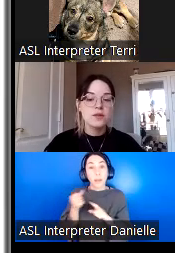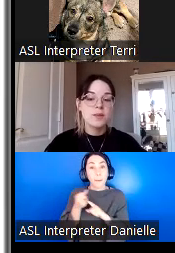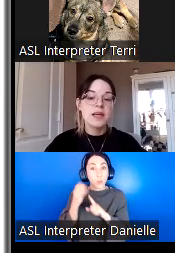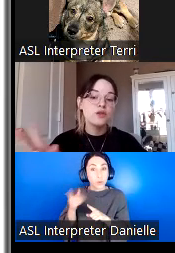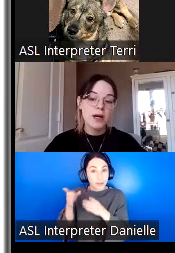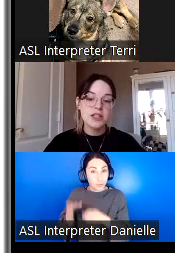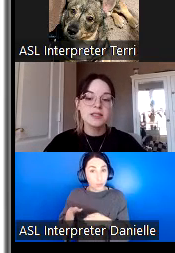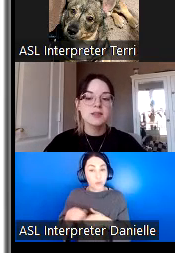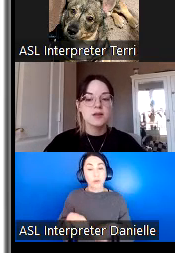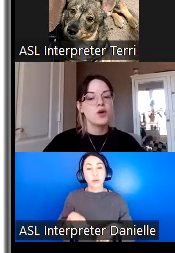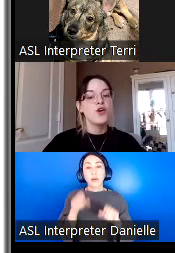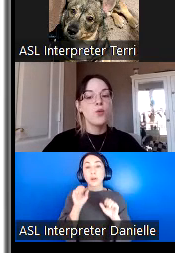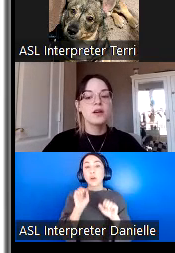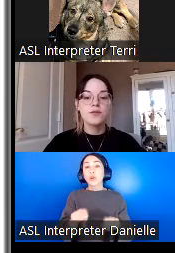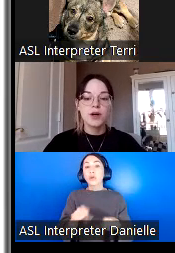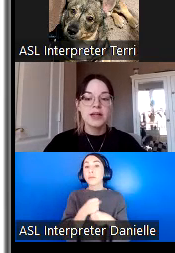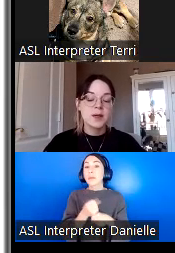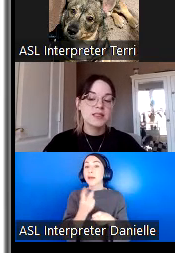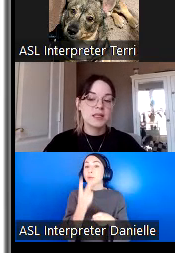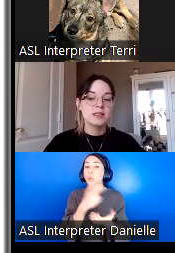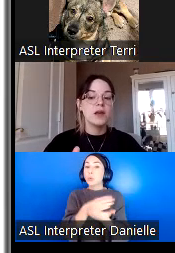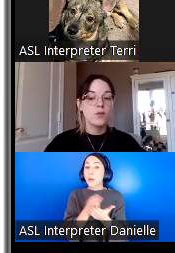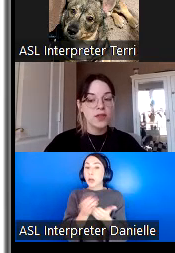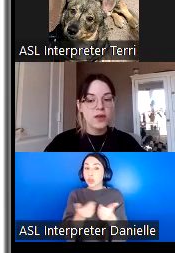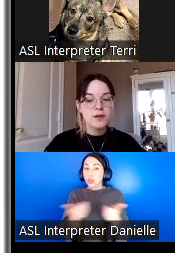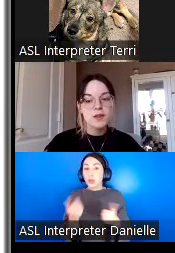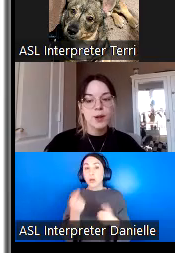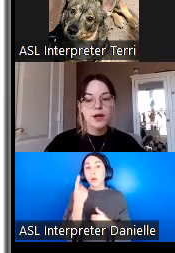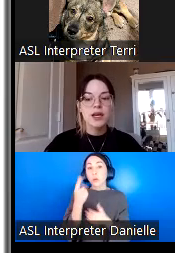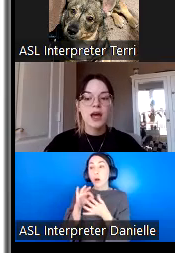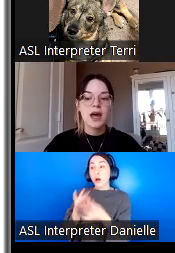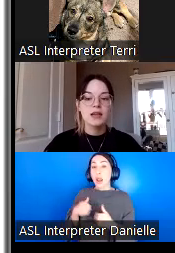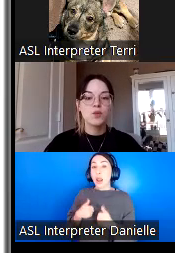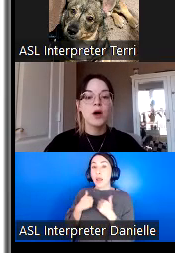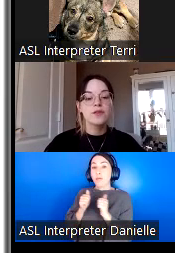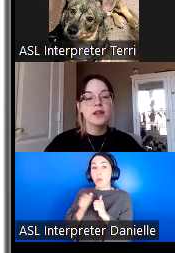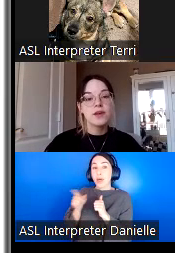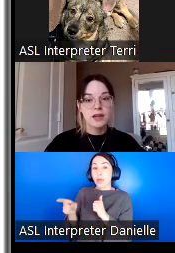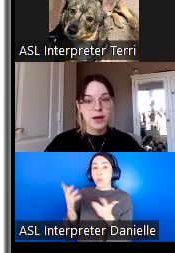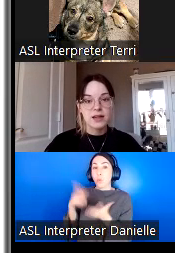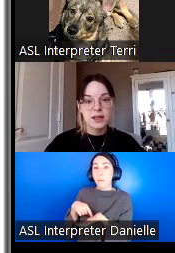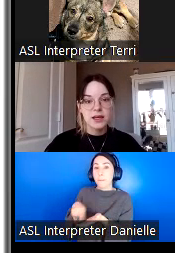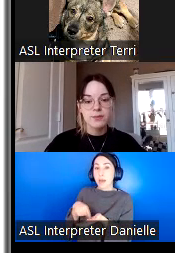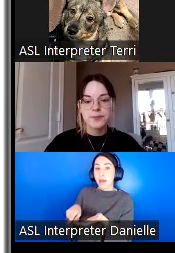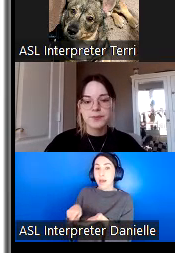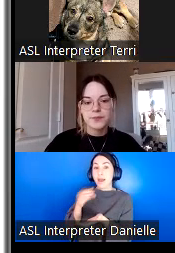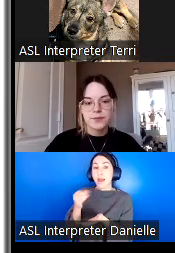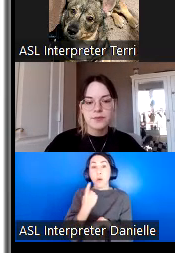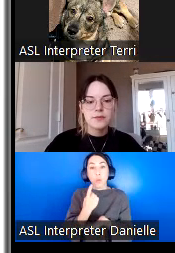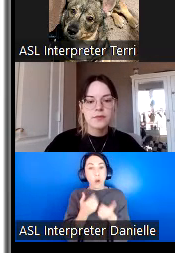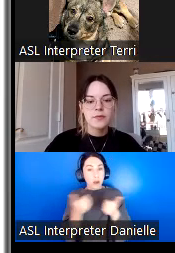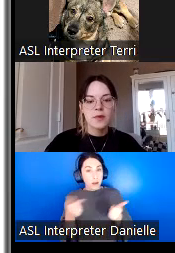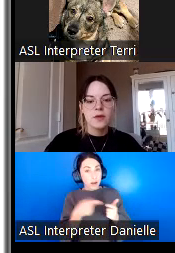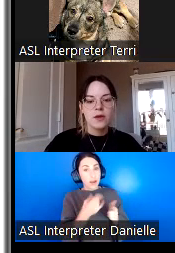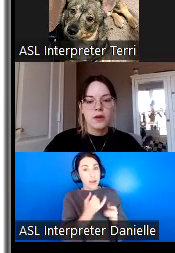be helpful to make two budgets, one for expenses living with the abusive party and one for living independently.